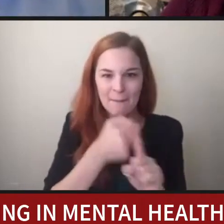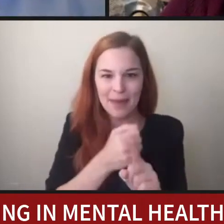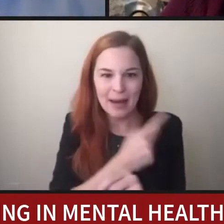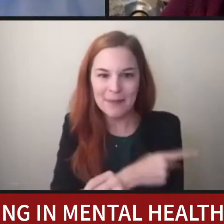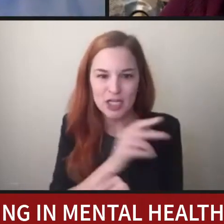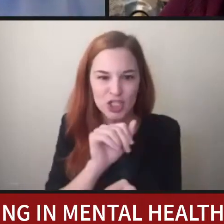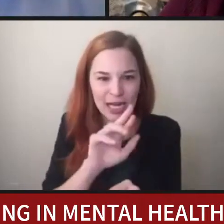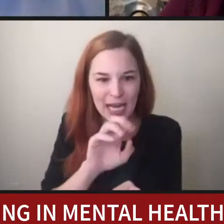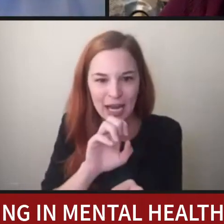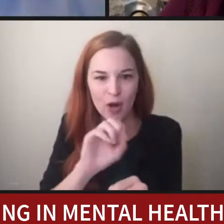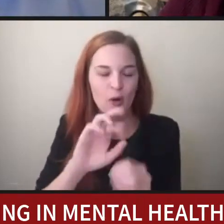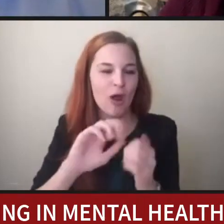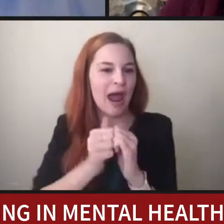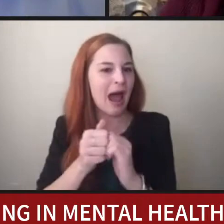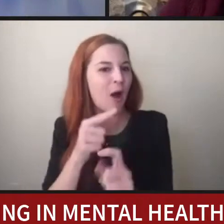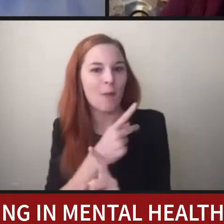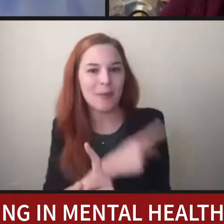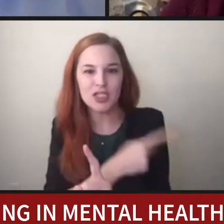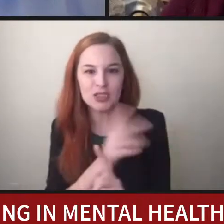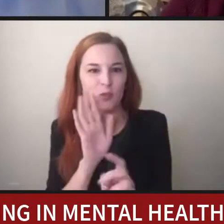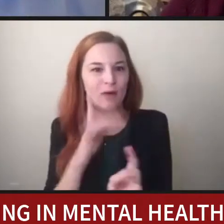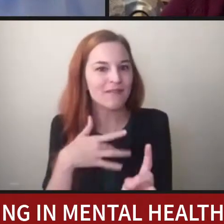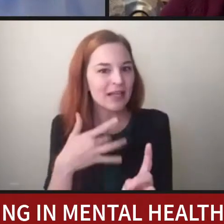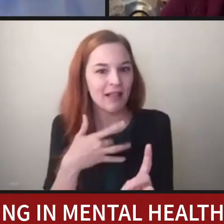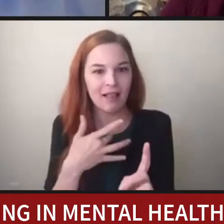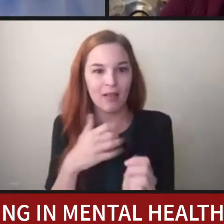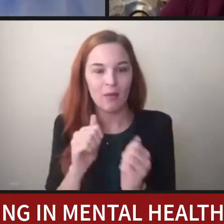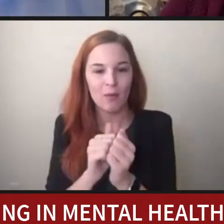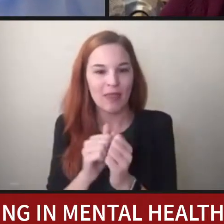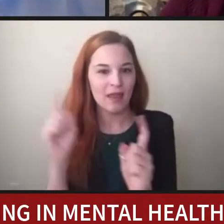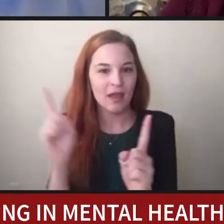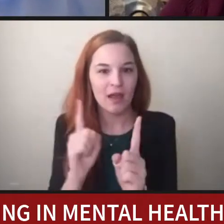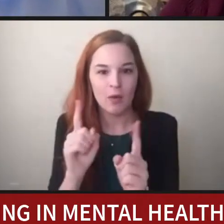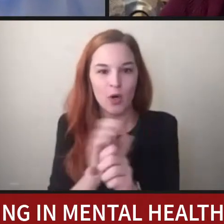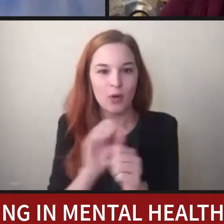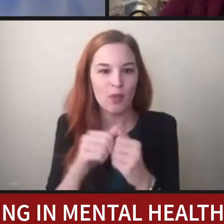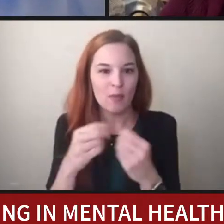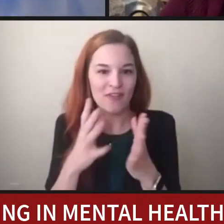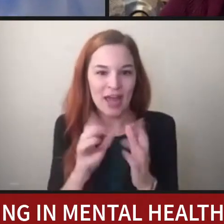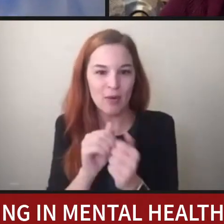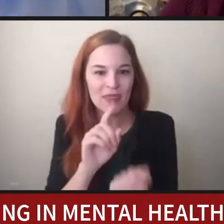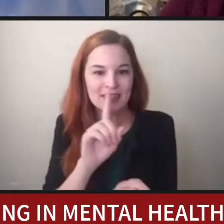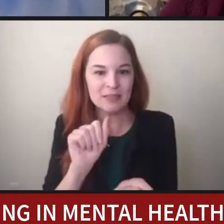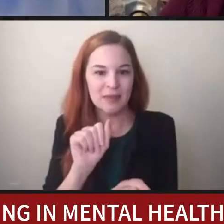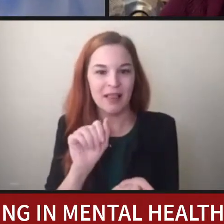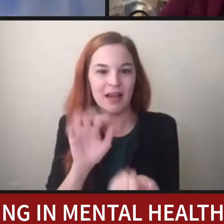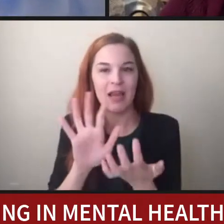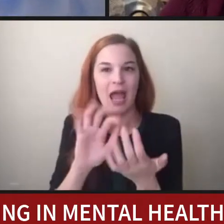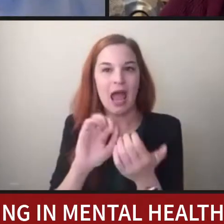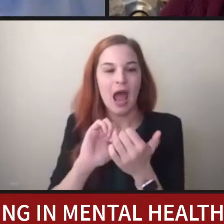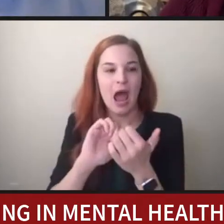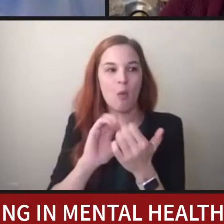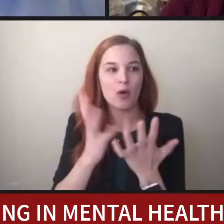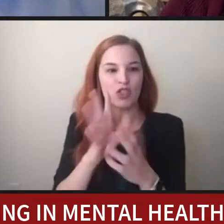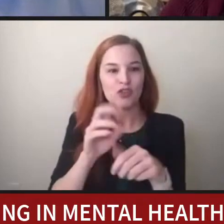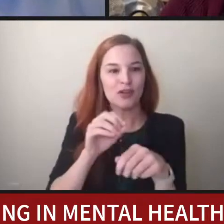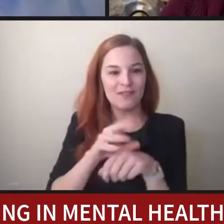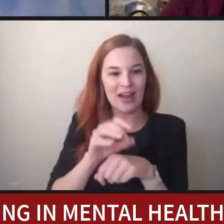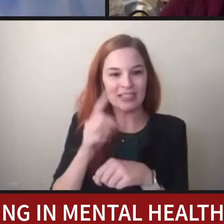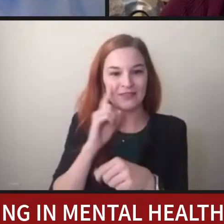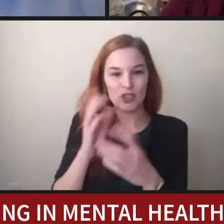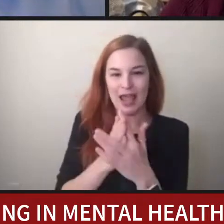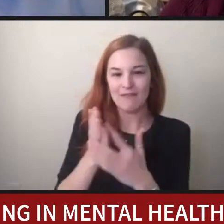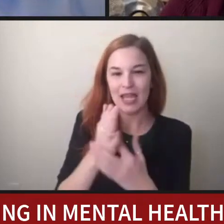with disabilities and how it will impact patient care or how the patient will feel working with providers with